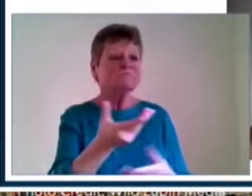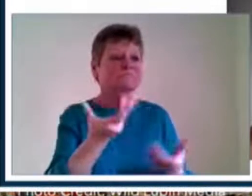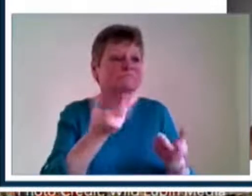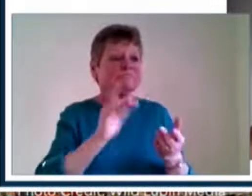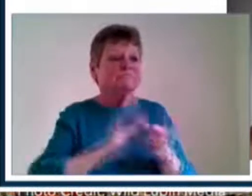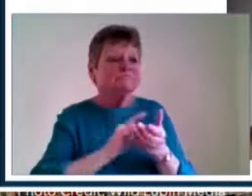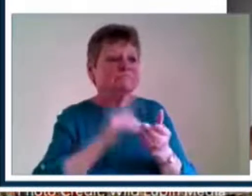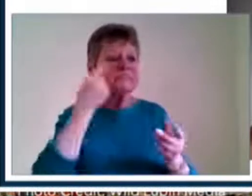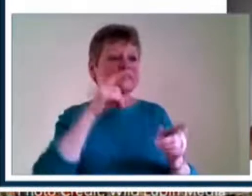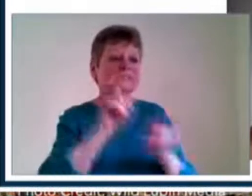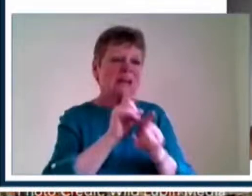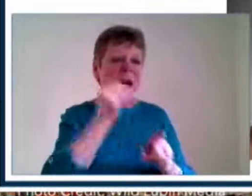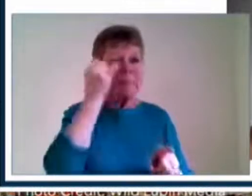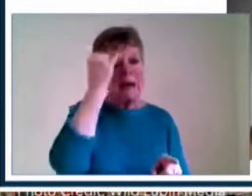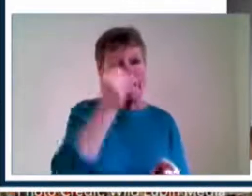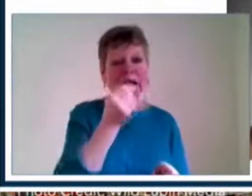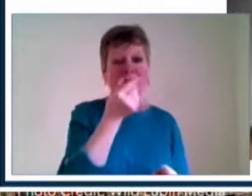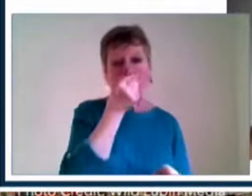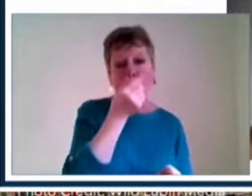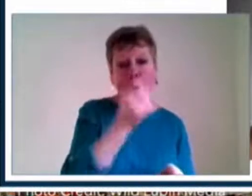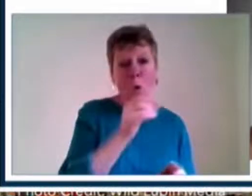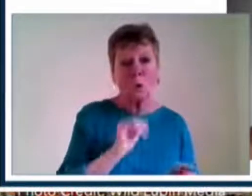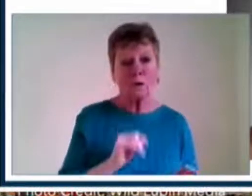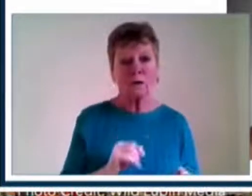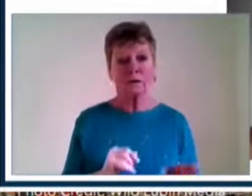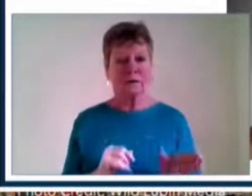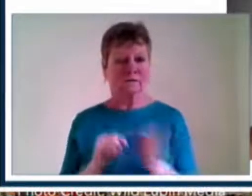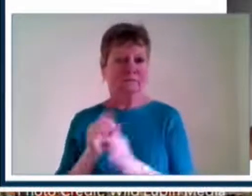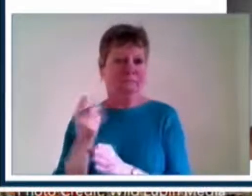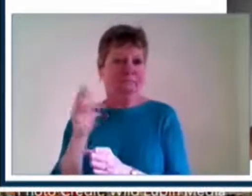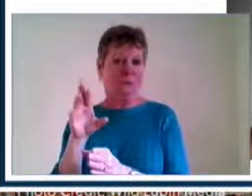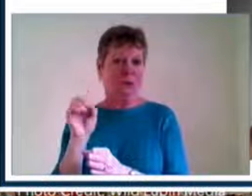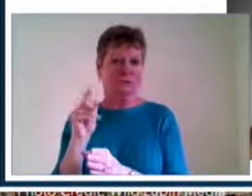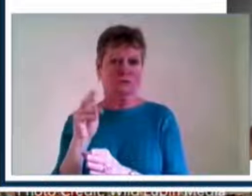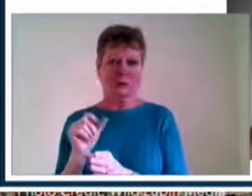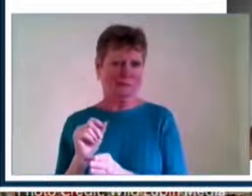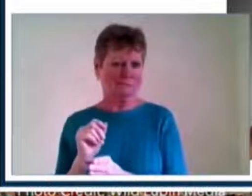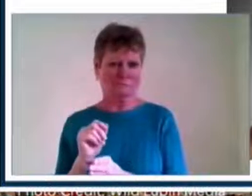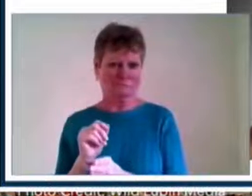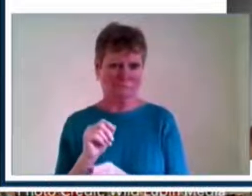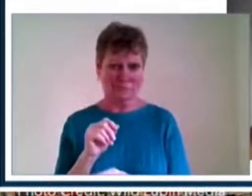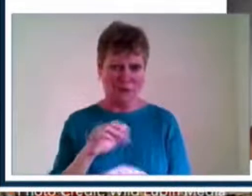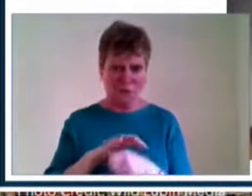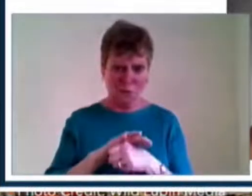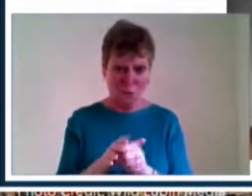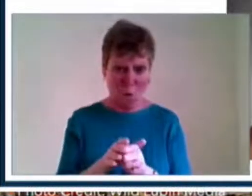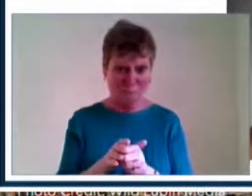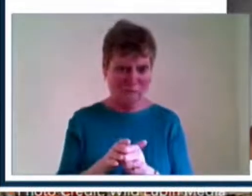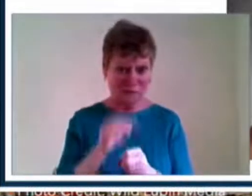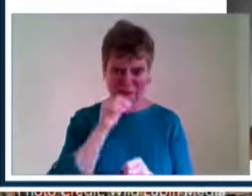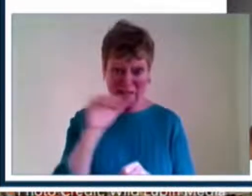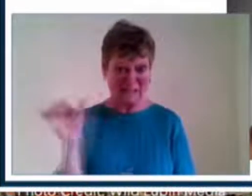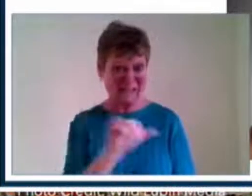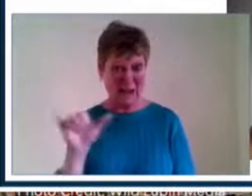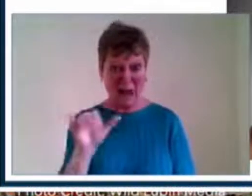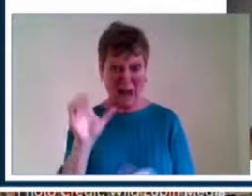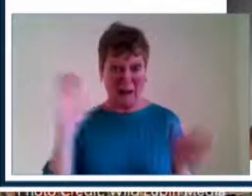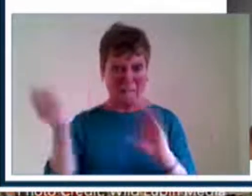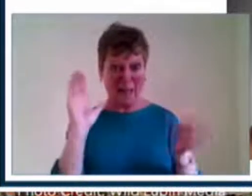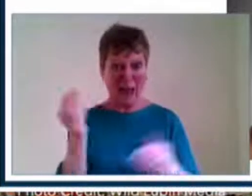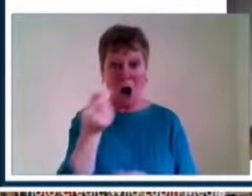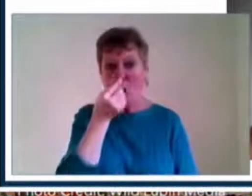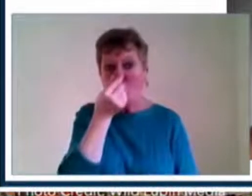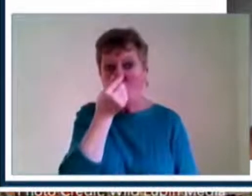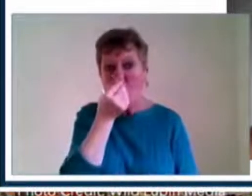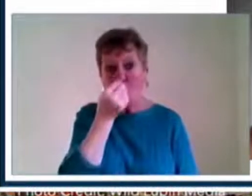that's unfortunate language. I don't, the COVID-19 is not like the common cold, and the people, even if they're sick at